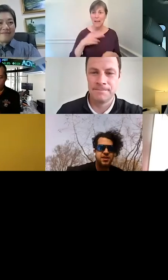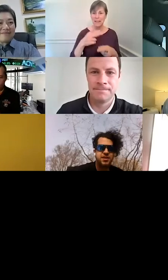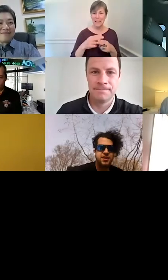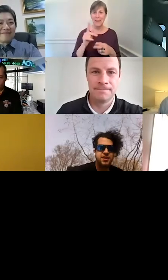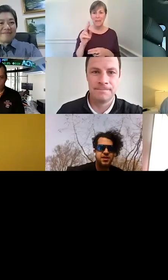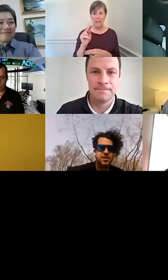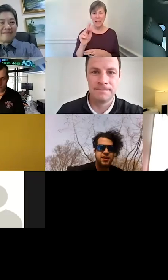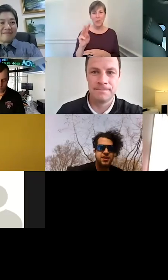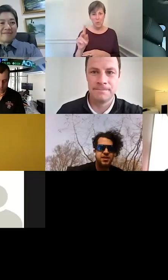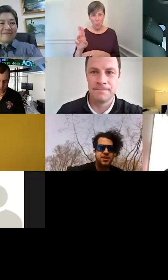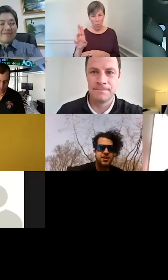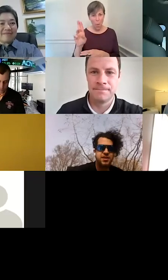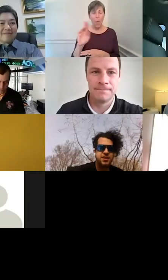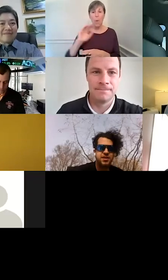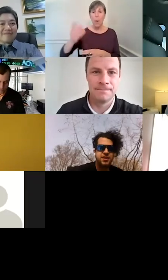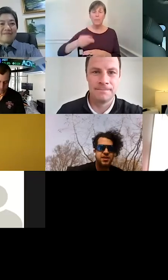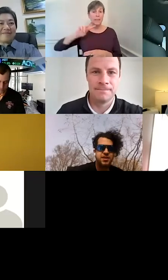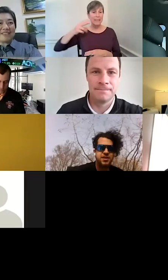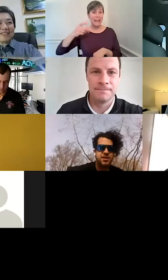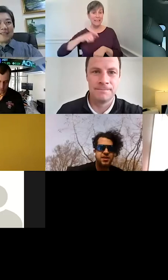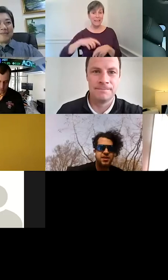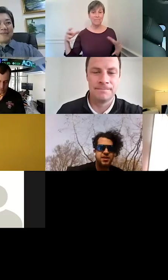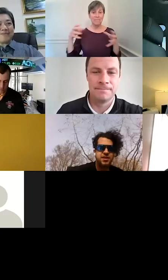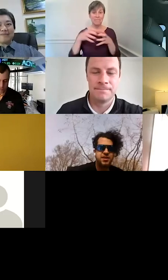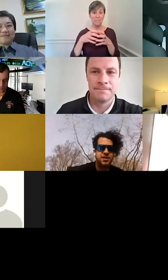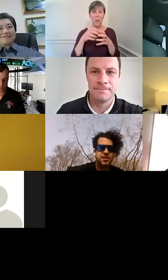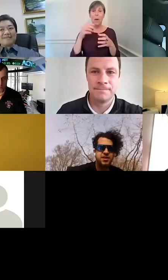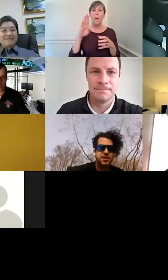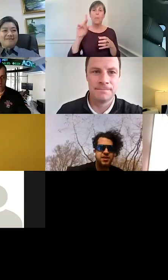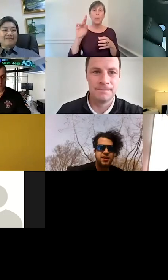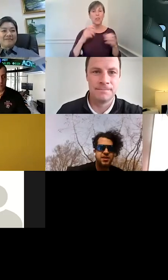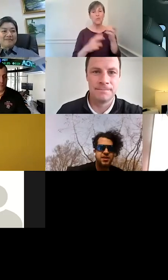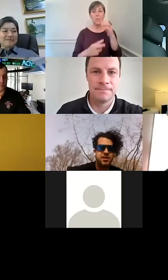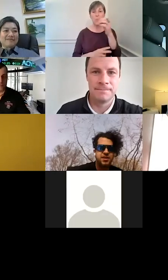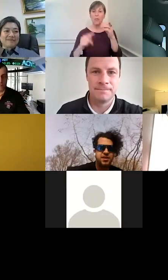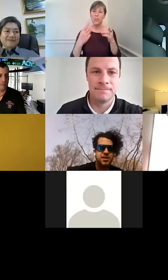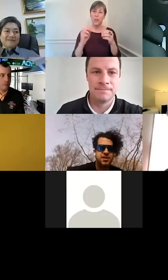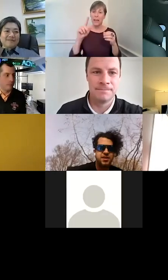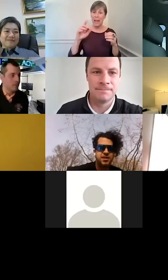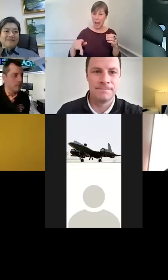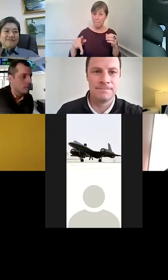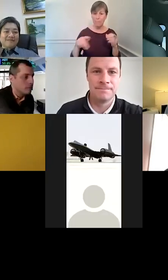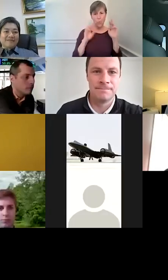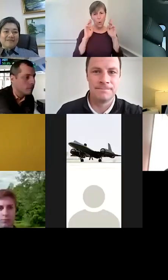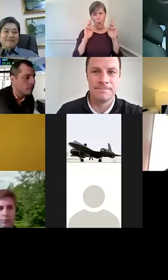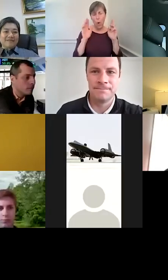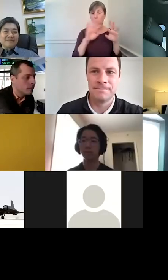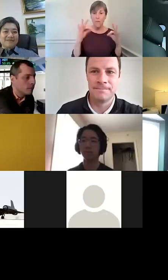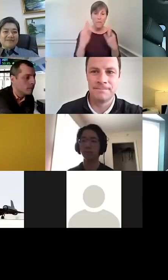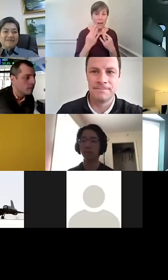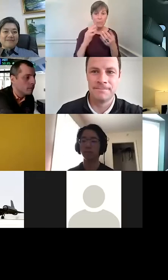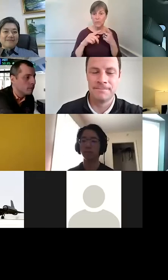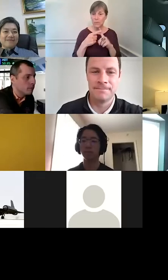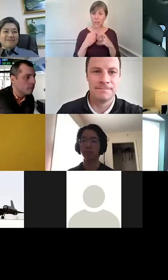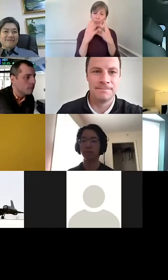second session of Bridge the Gap virtual event series. We hope you and your family, friends and loved ones all well and safe and